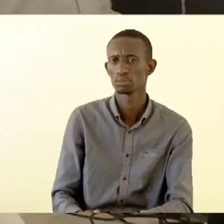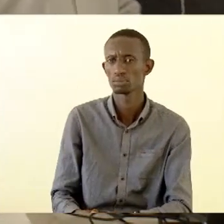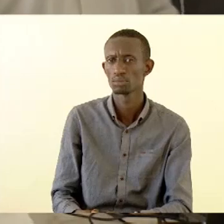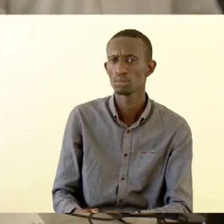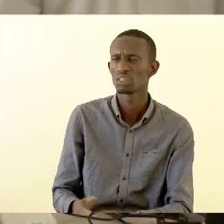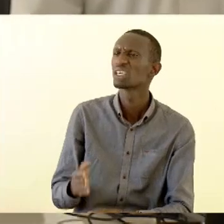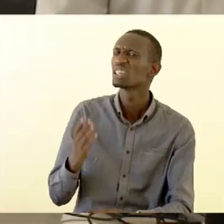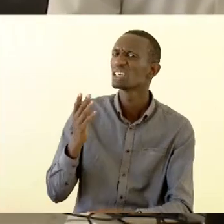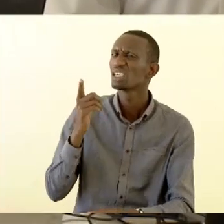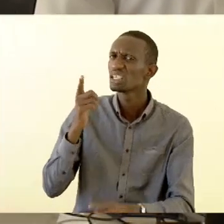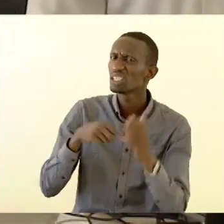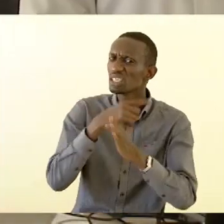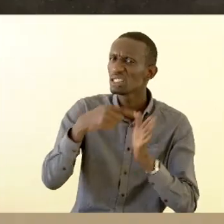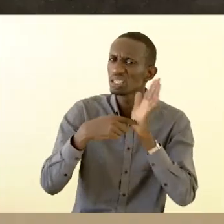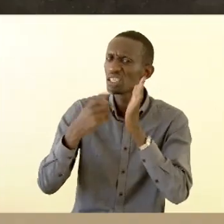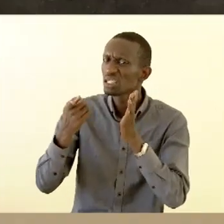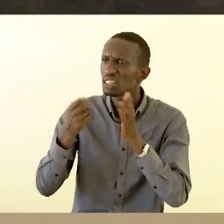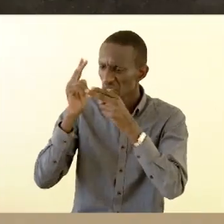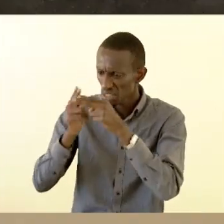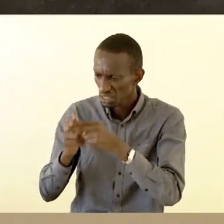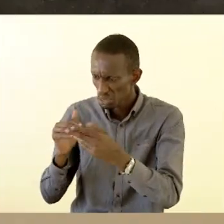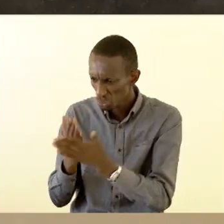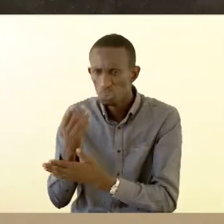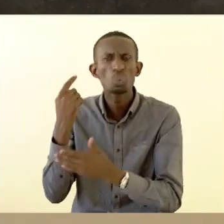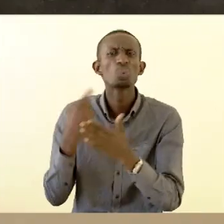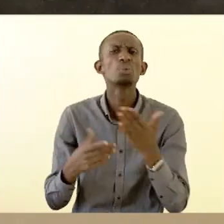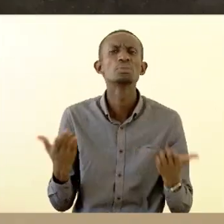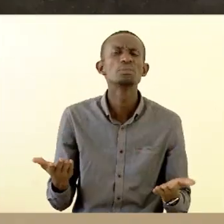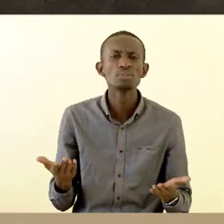What is the name of that element? Na.